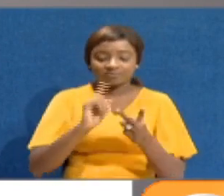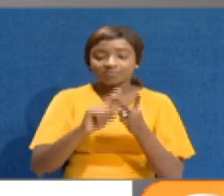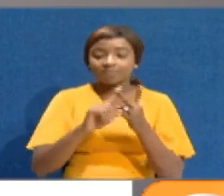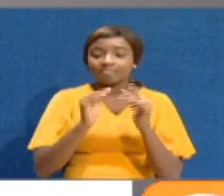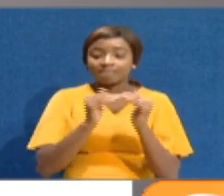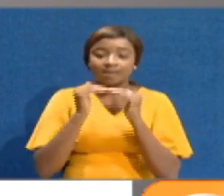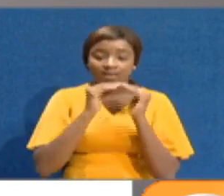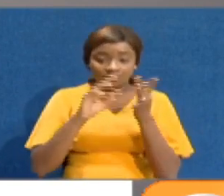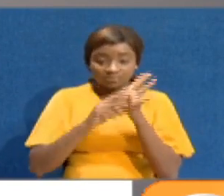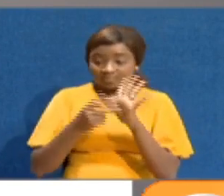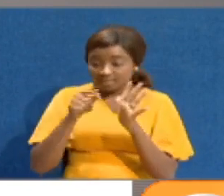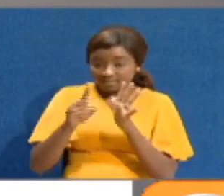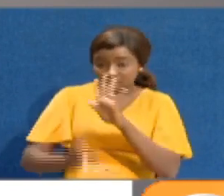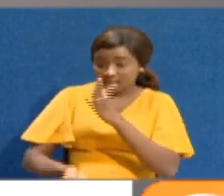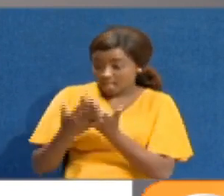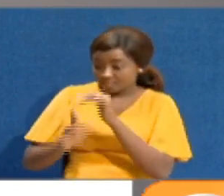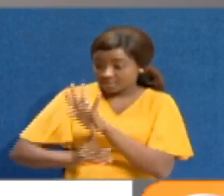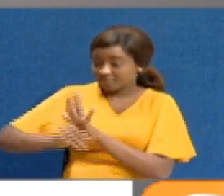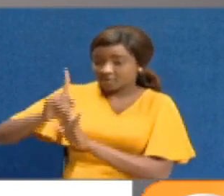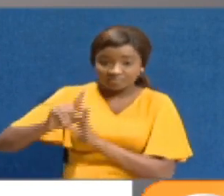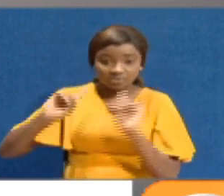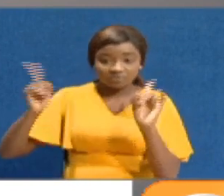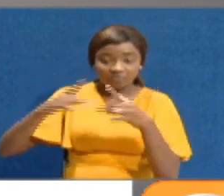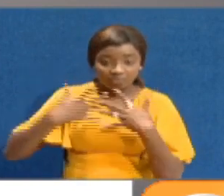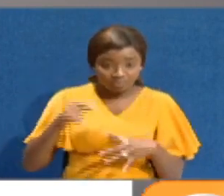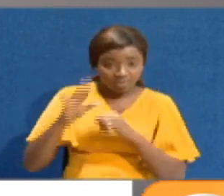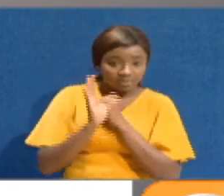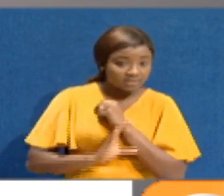gone to actually advance the development of people across the country